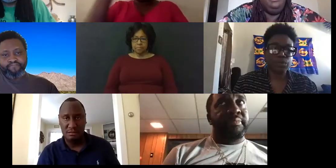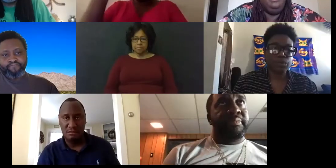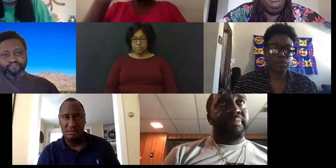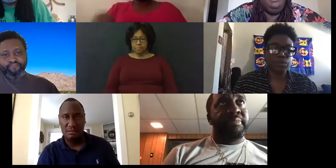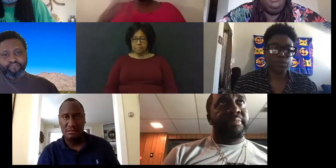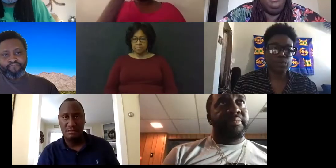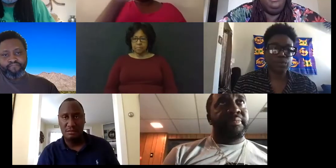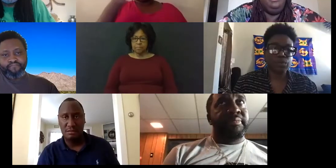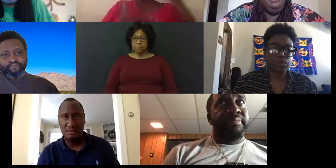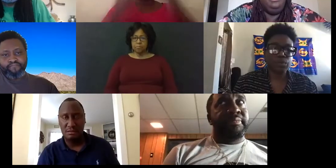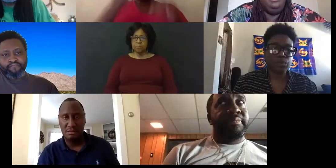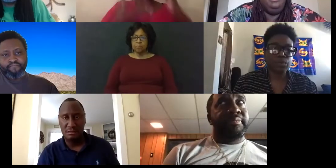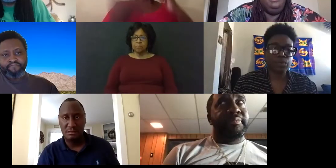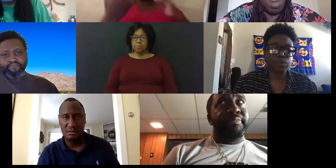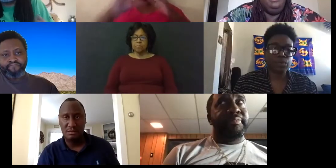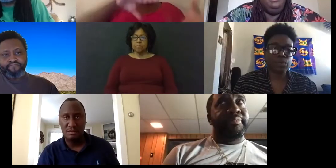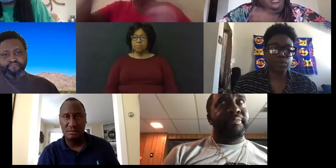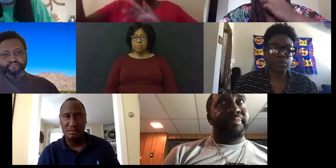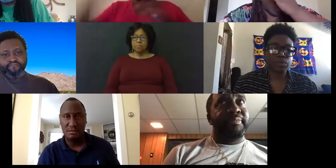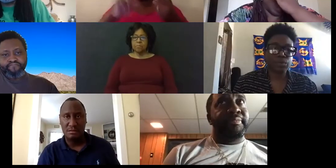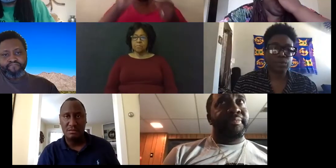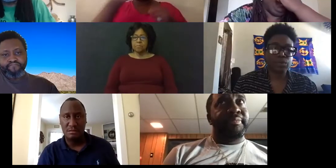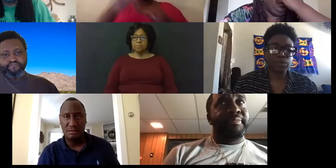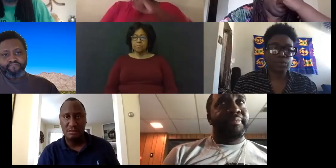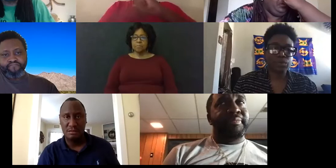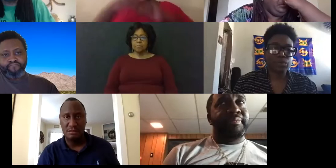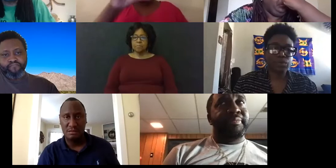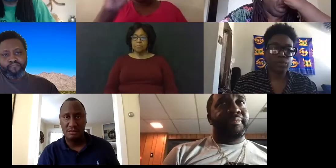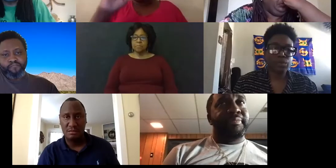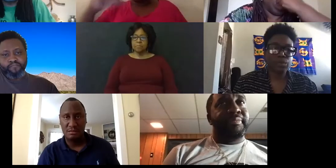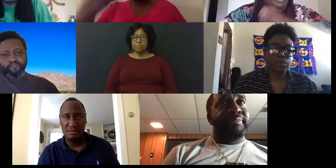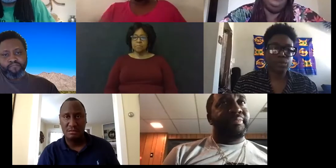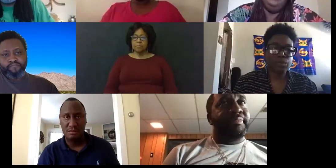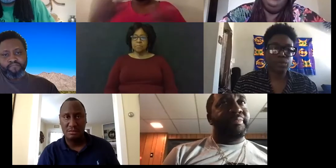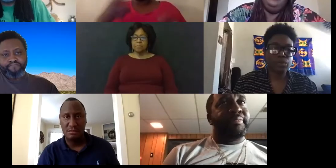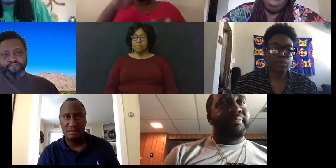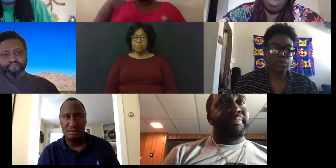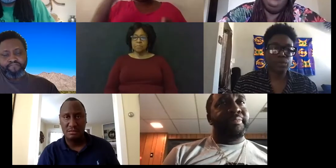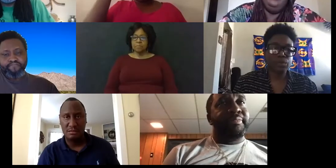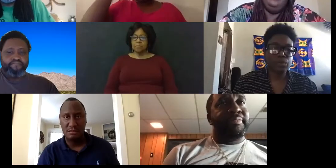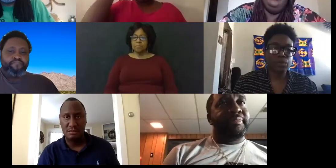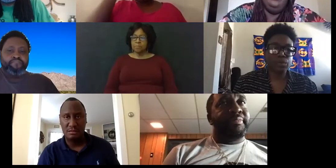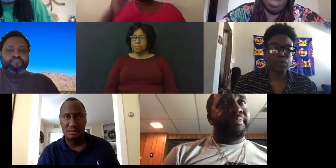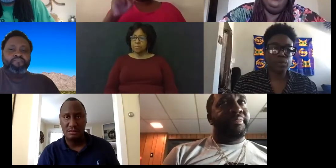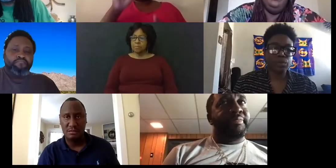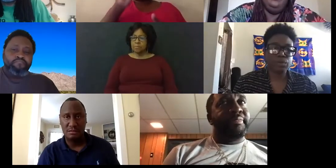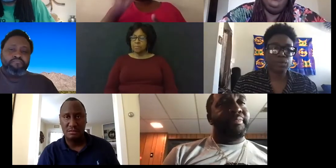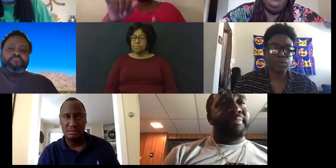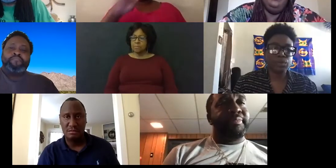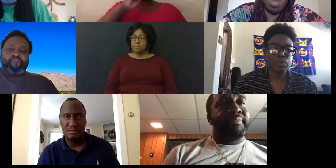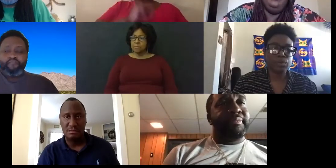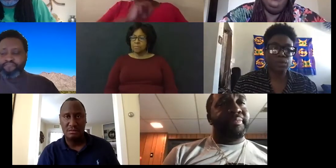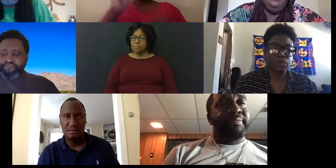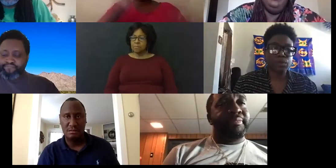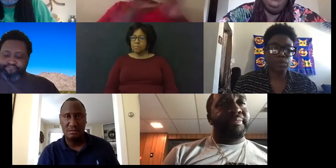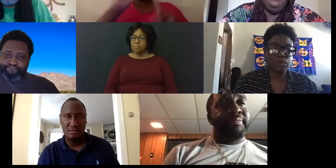looting that made people really, because I think, do you think the actual people weren't really